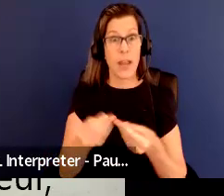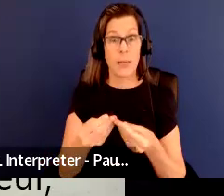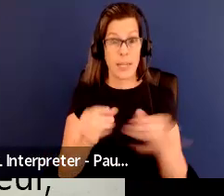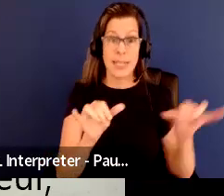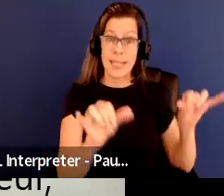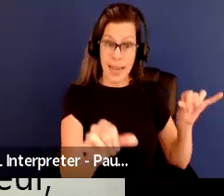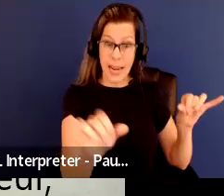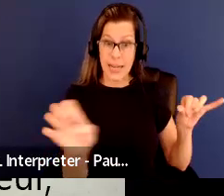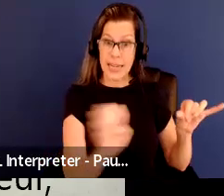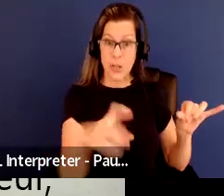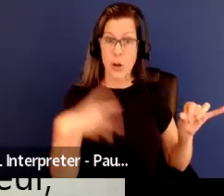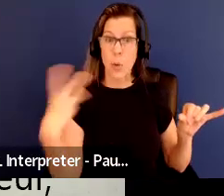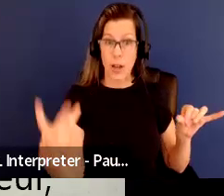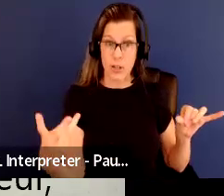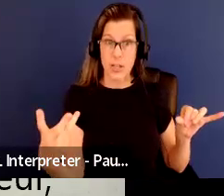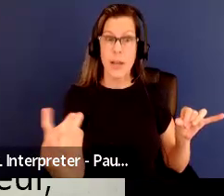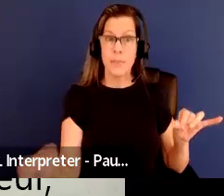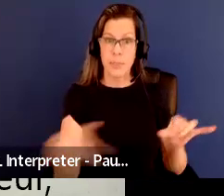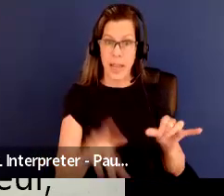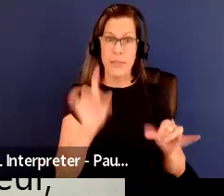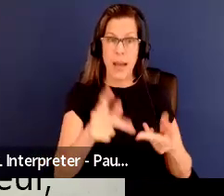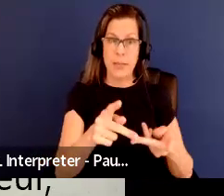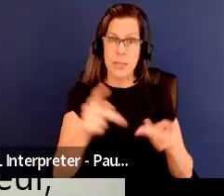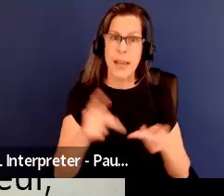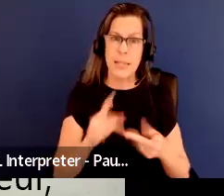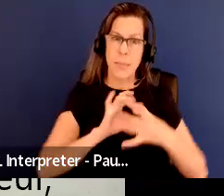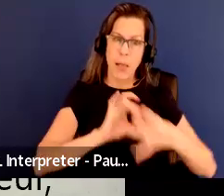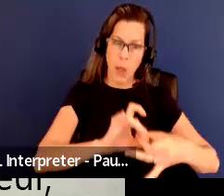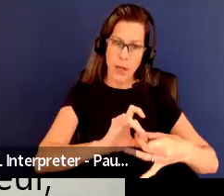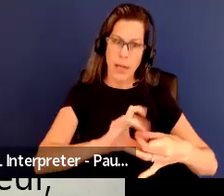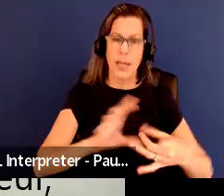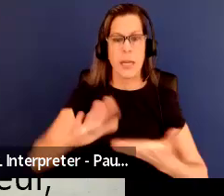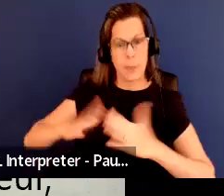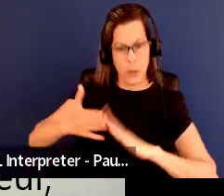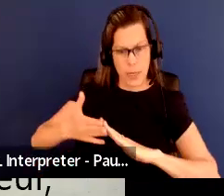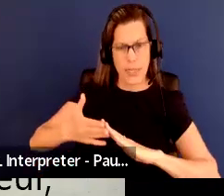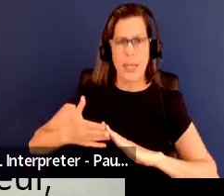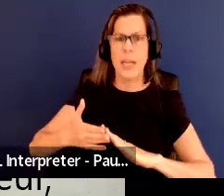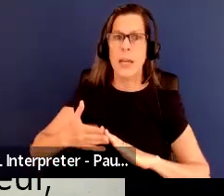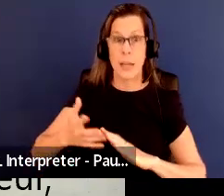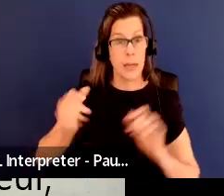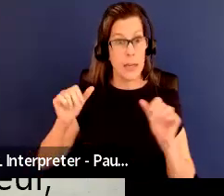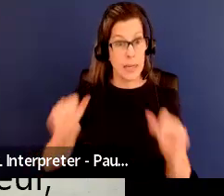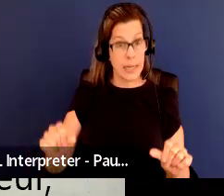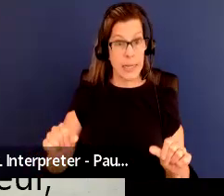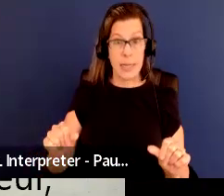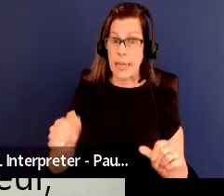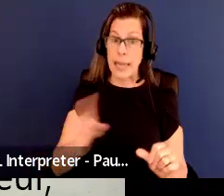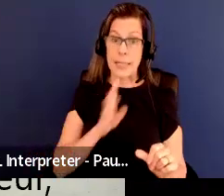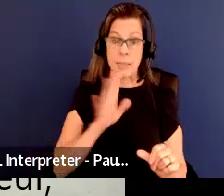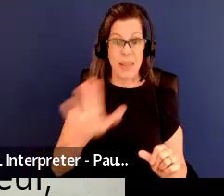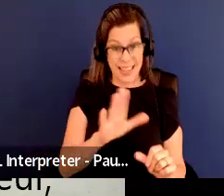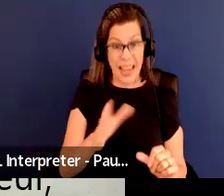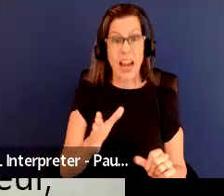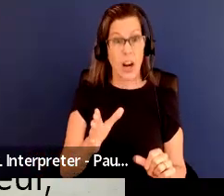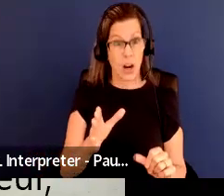Eastern Washington. They found spaces of belonging and spaces of community where they could speak their language.